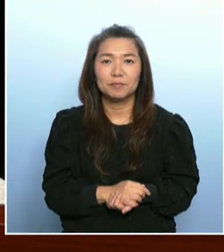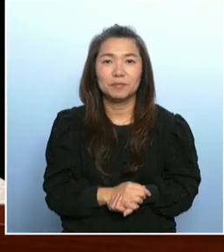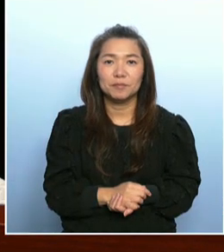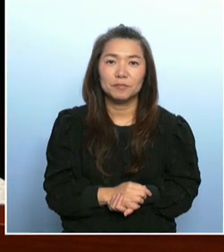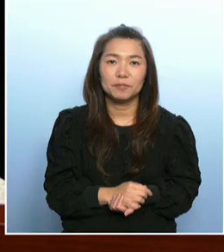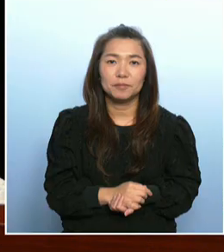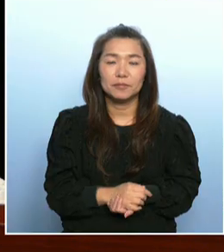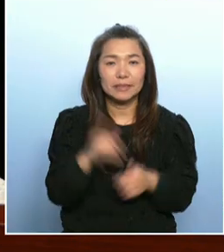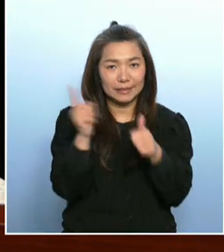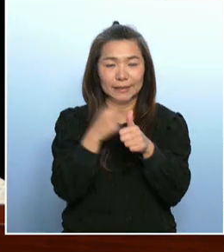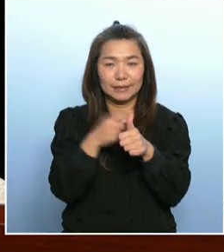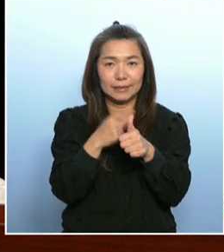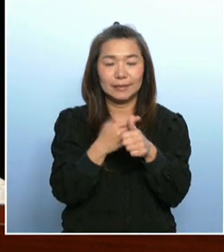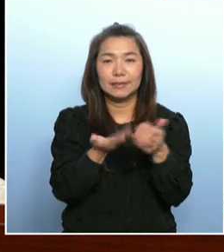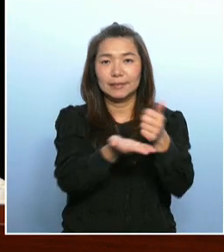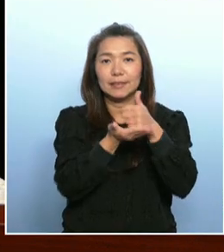FS01/2025.